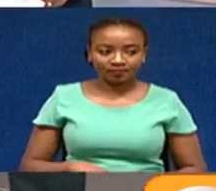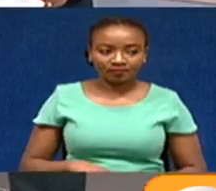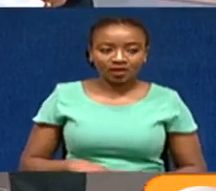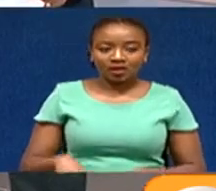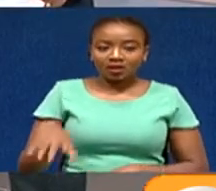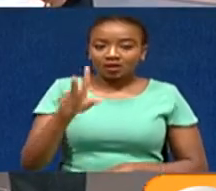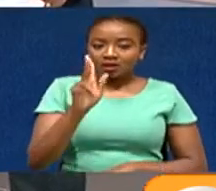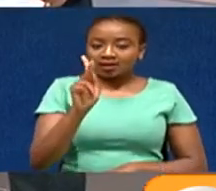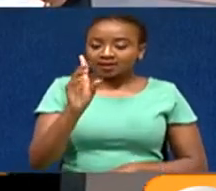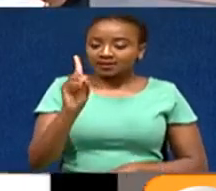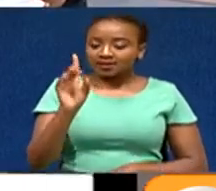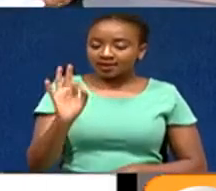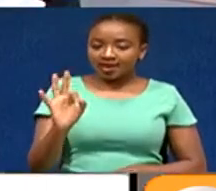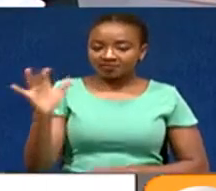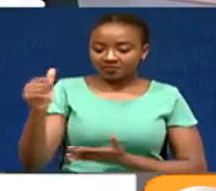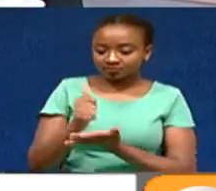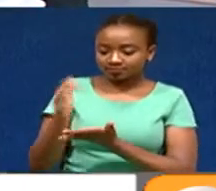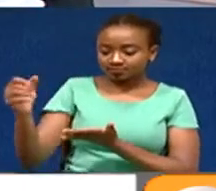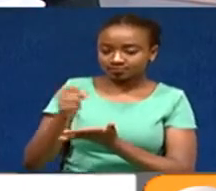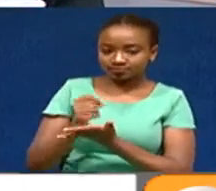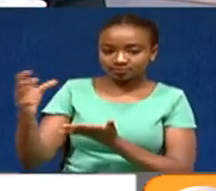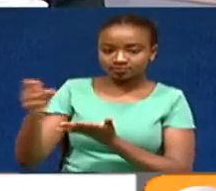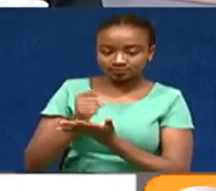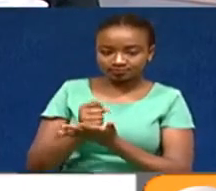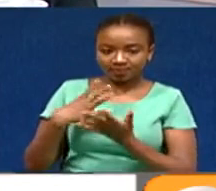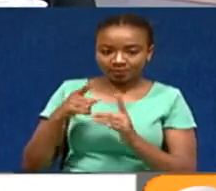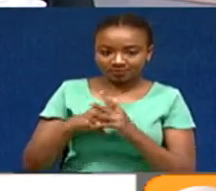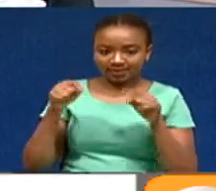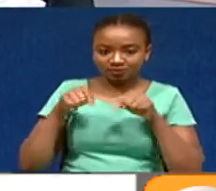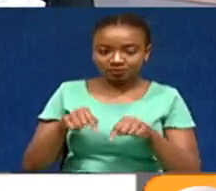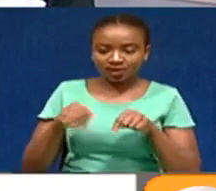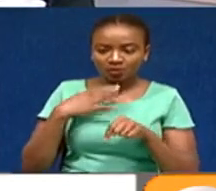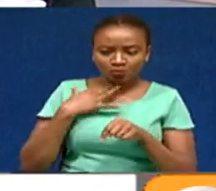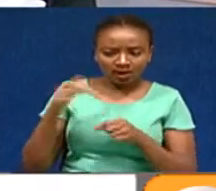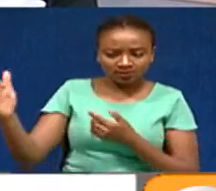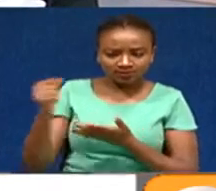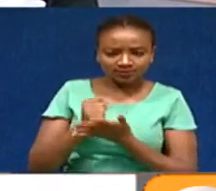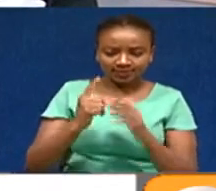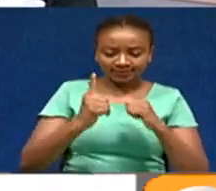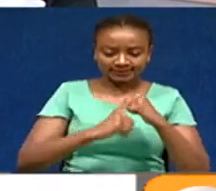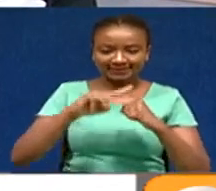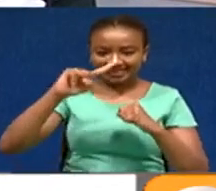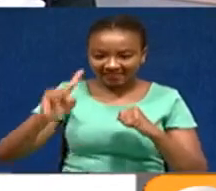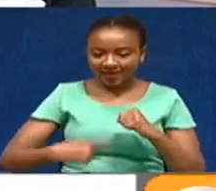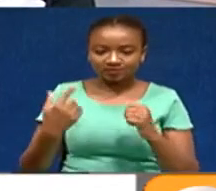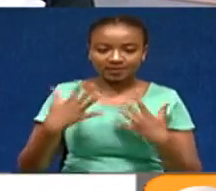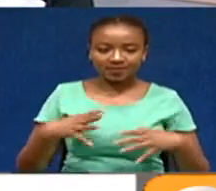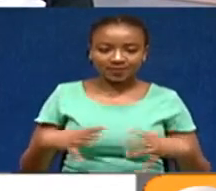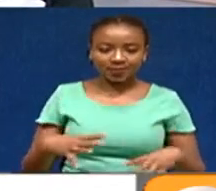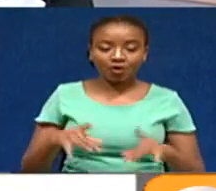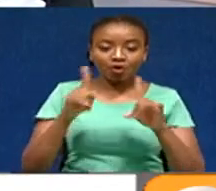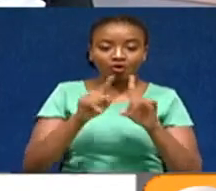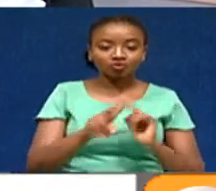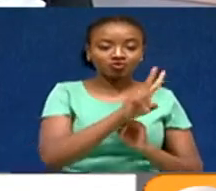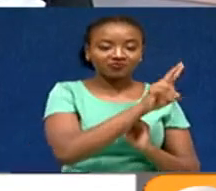Kenya Defense Forces nationwide recruitment started today. KDF looking for an estimated 6,000 recruits. But the vice